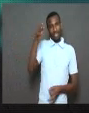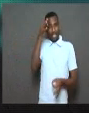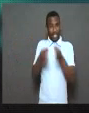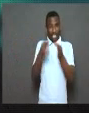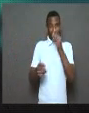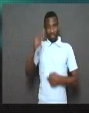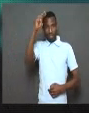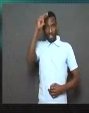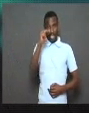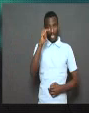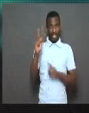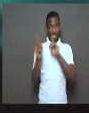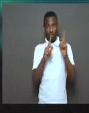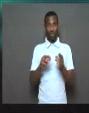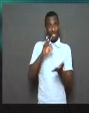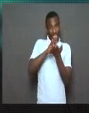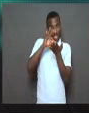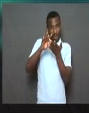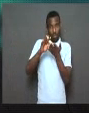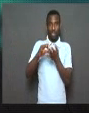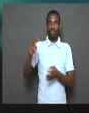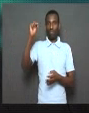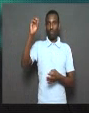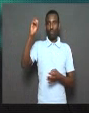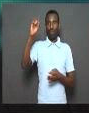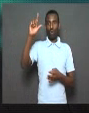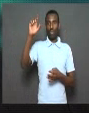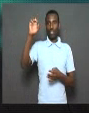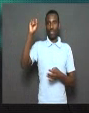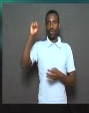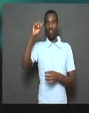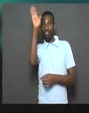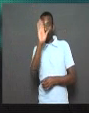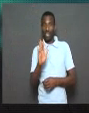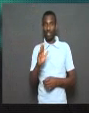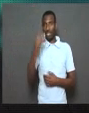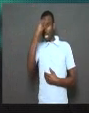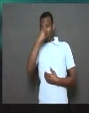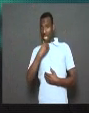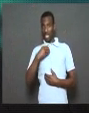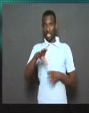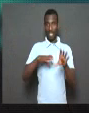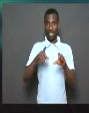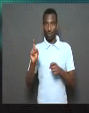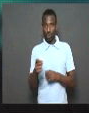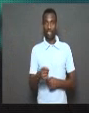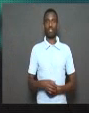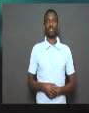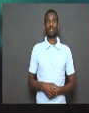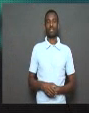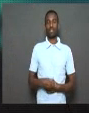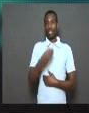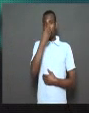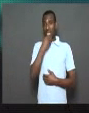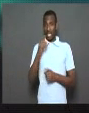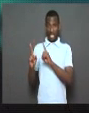If N is the number of moles of gas being heated, and the